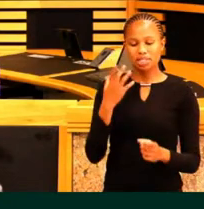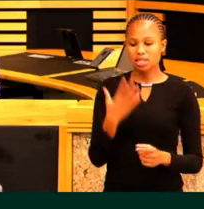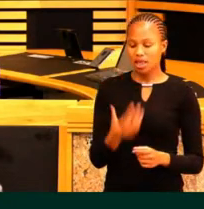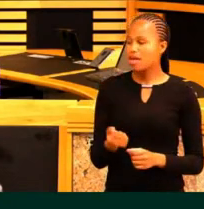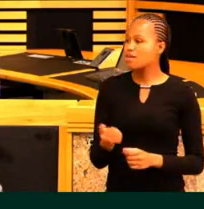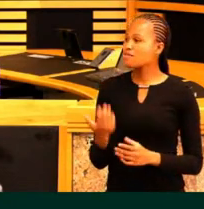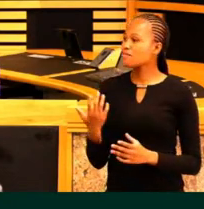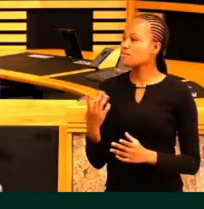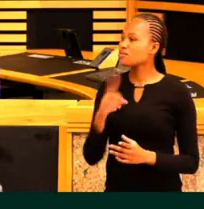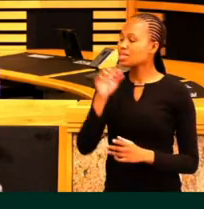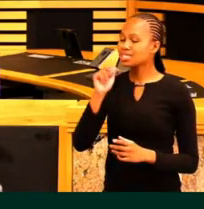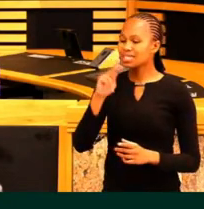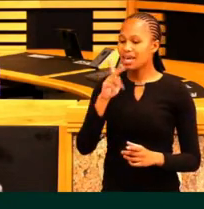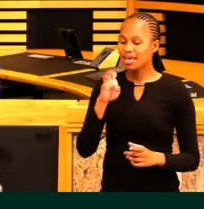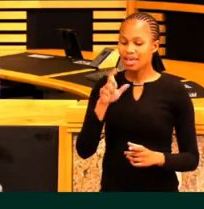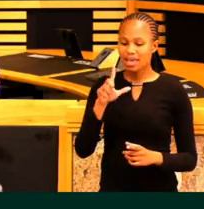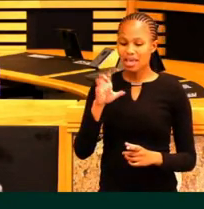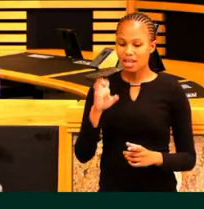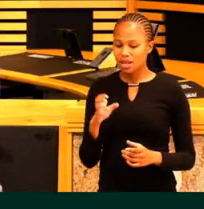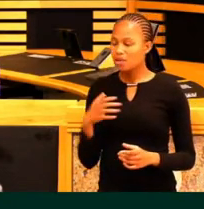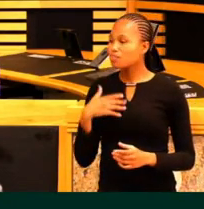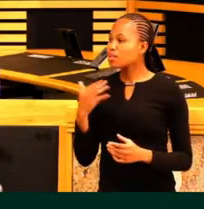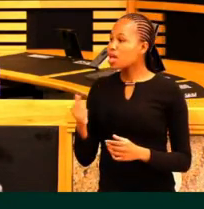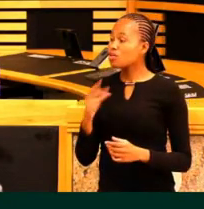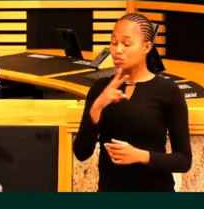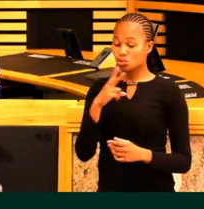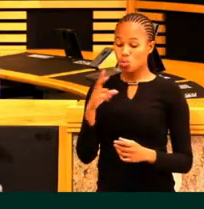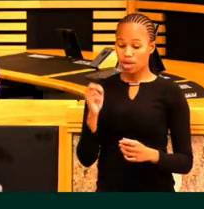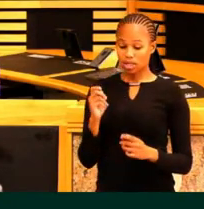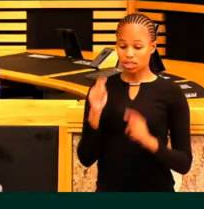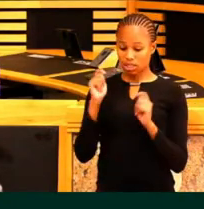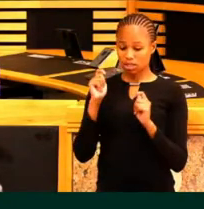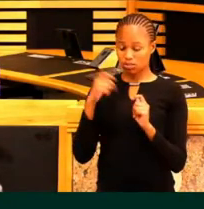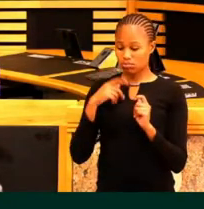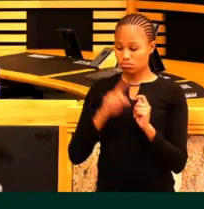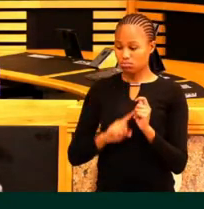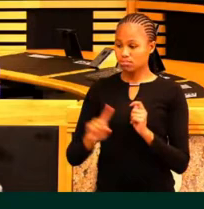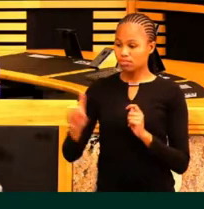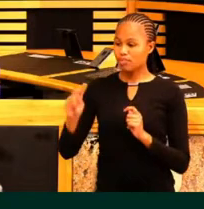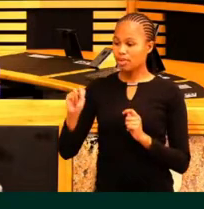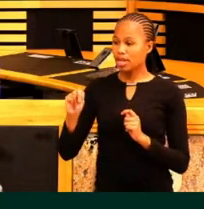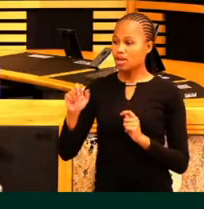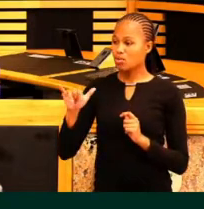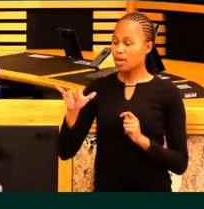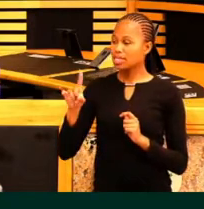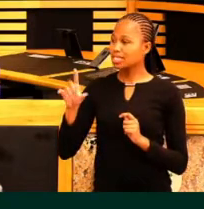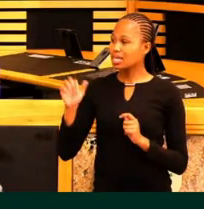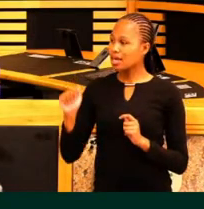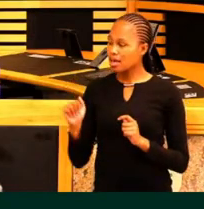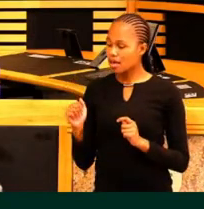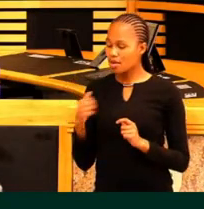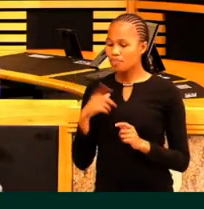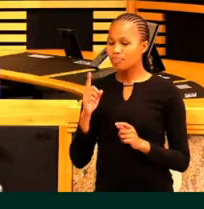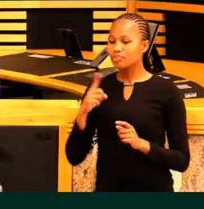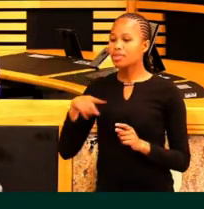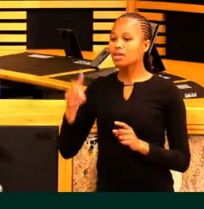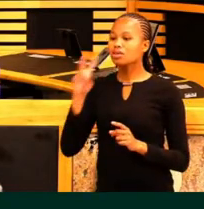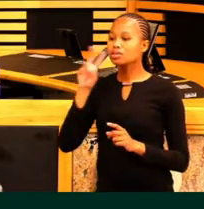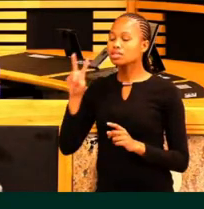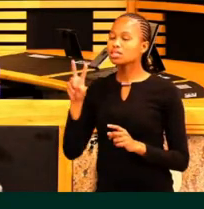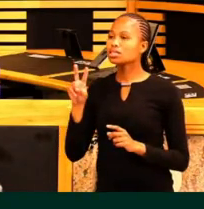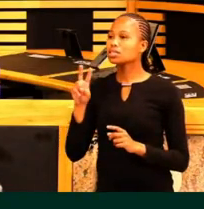I have to spend 100 rents to go to nyta as a return I have to go to see the